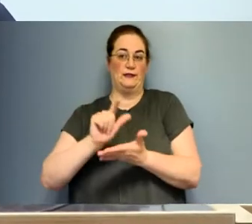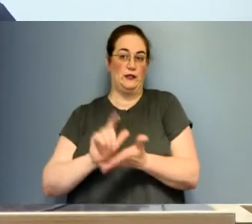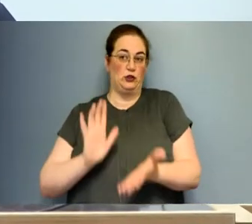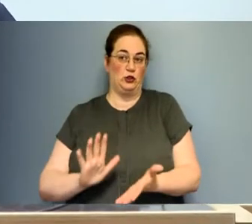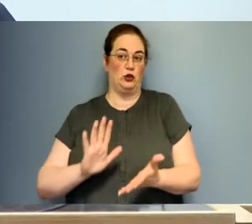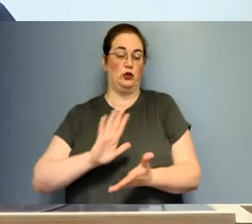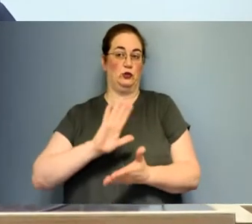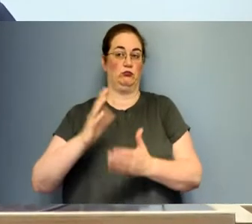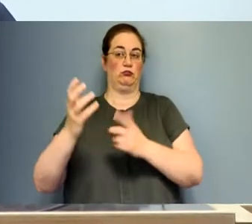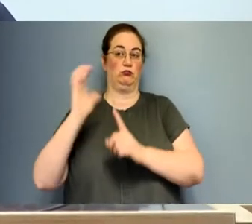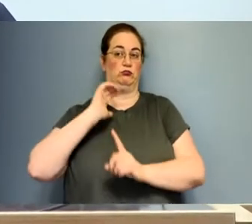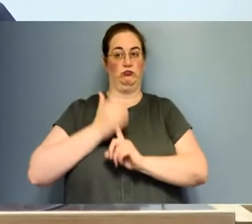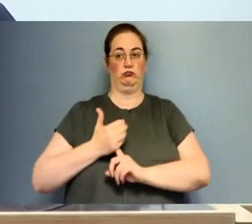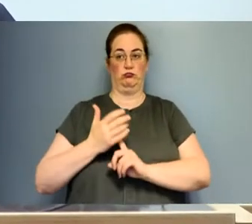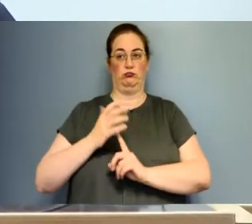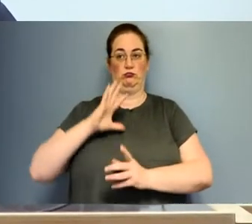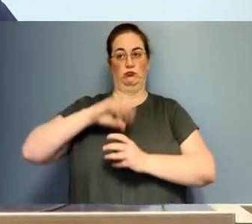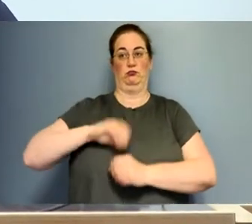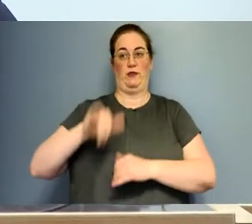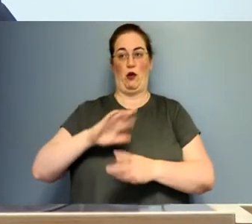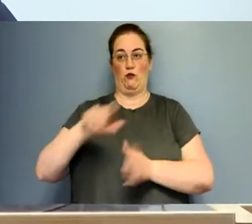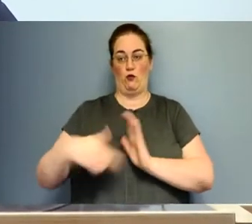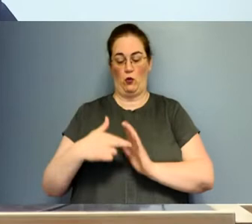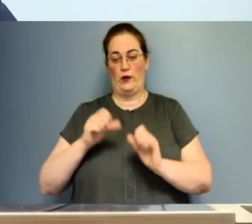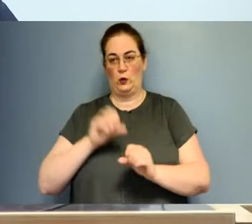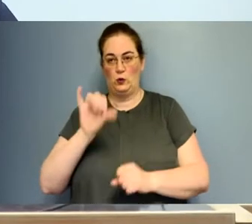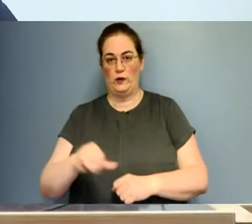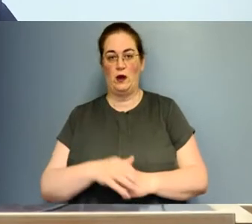play that role, they could do that.